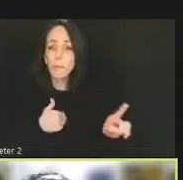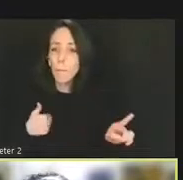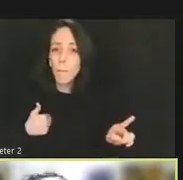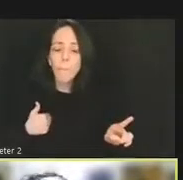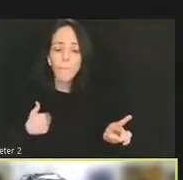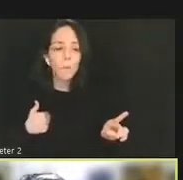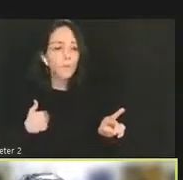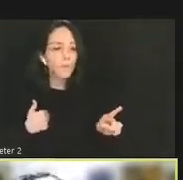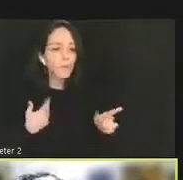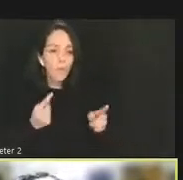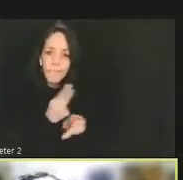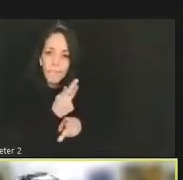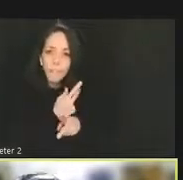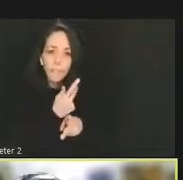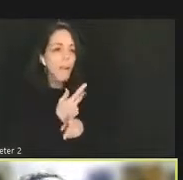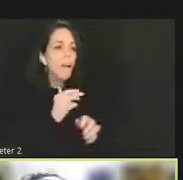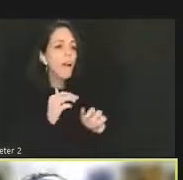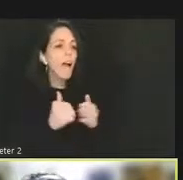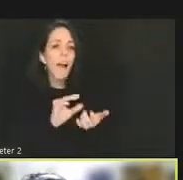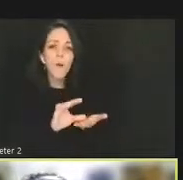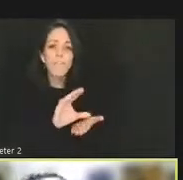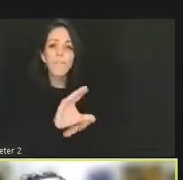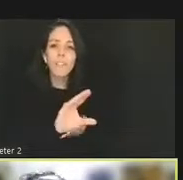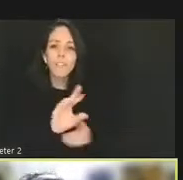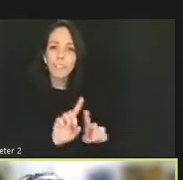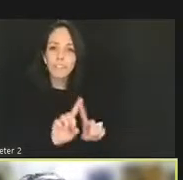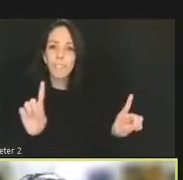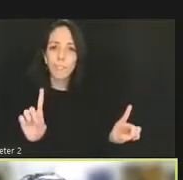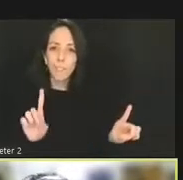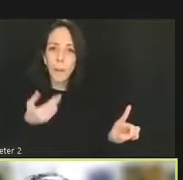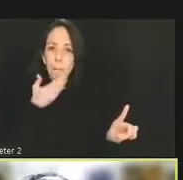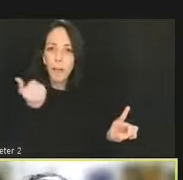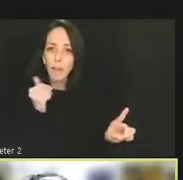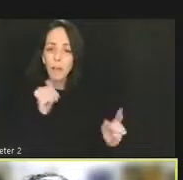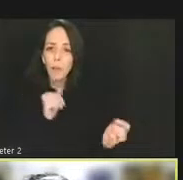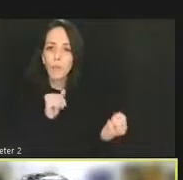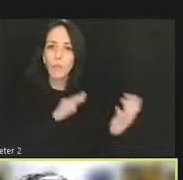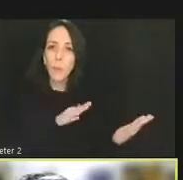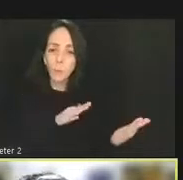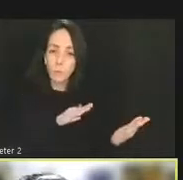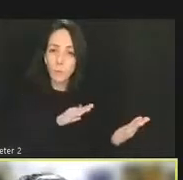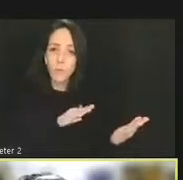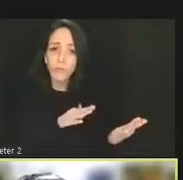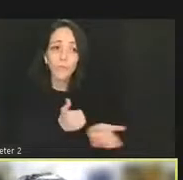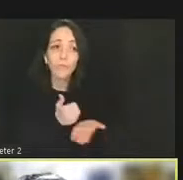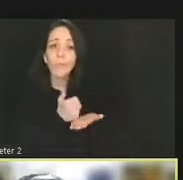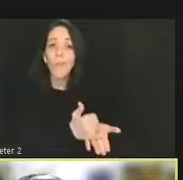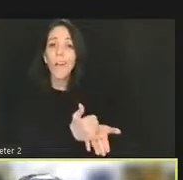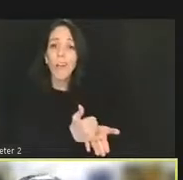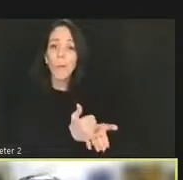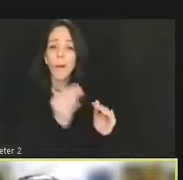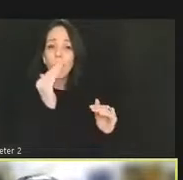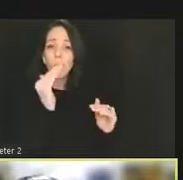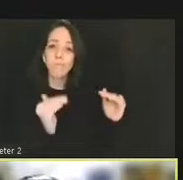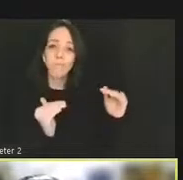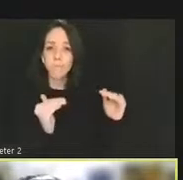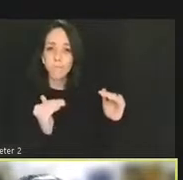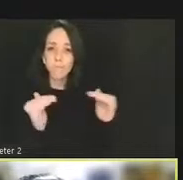can invest differently to address known inequities. Next slide, please.